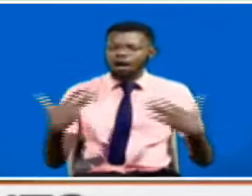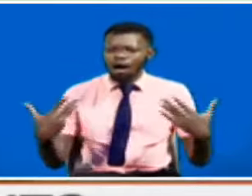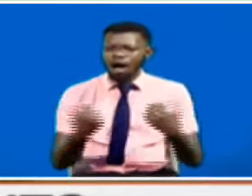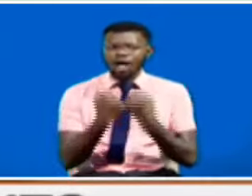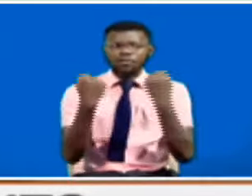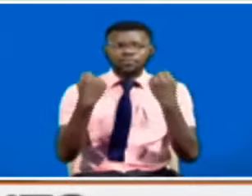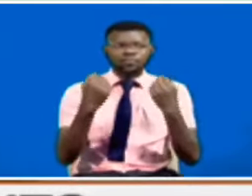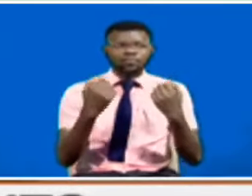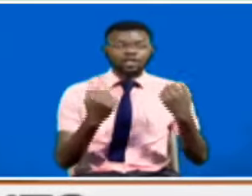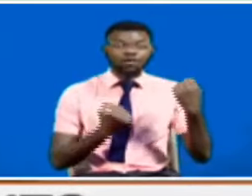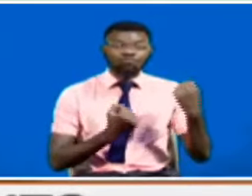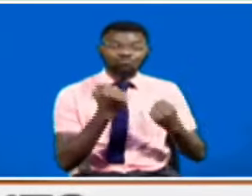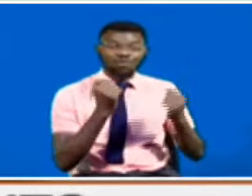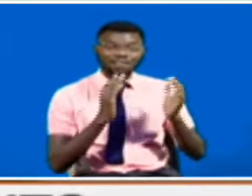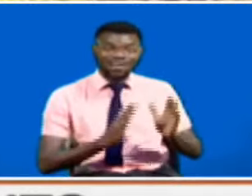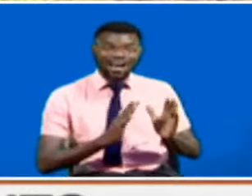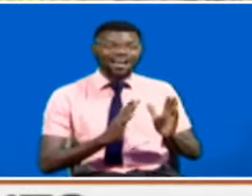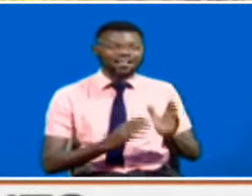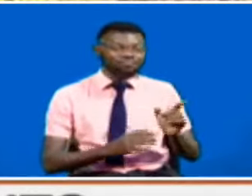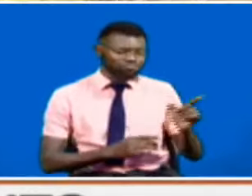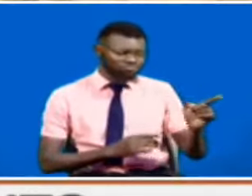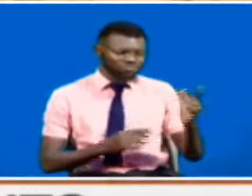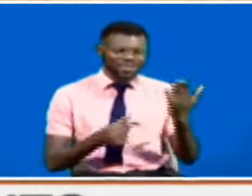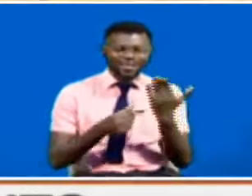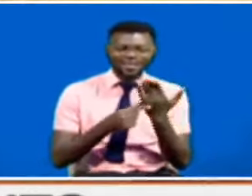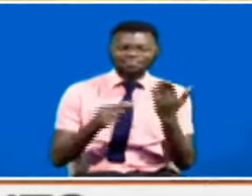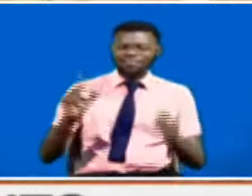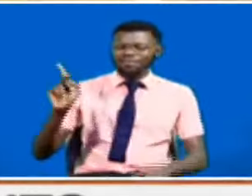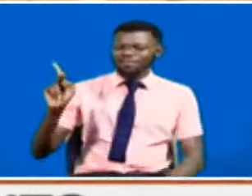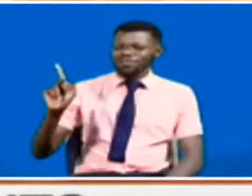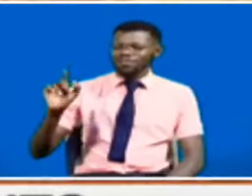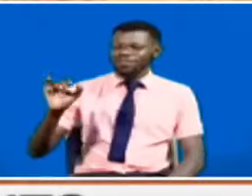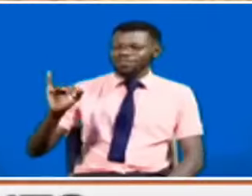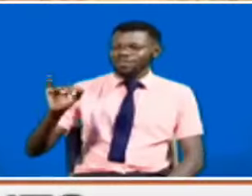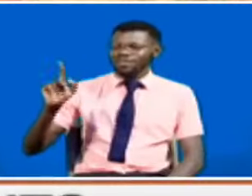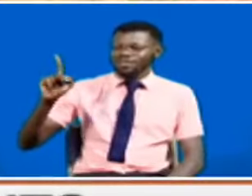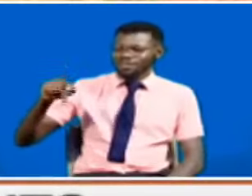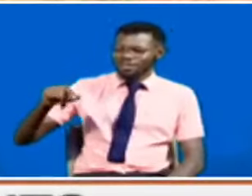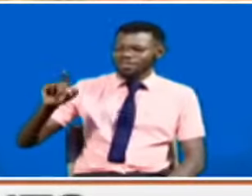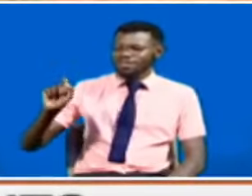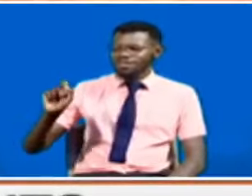the vehicle, Mr. Kelvin Kiptum the late,